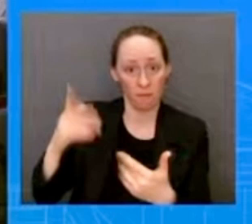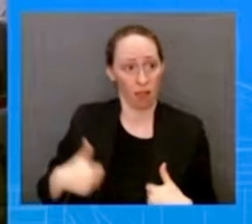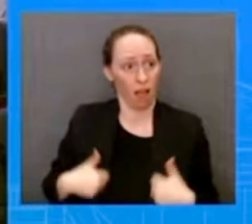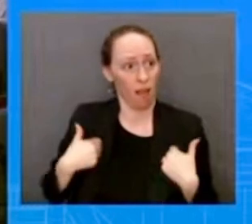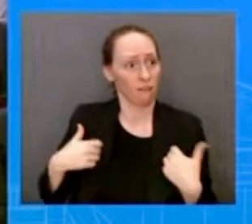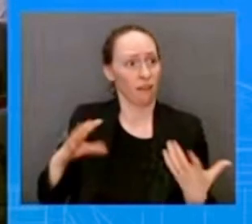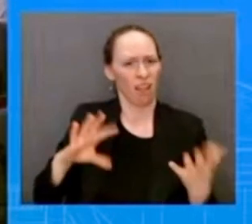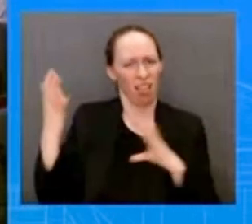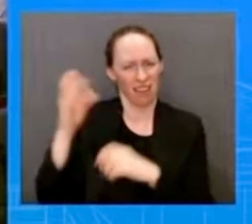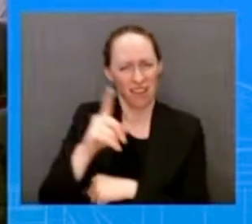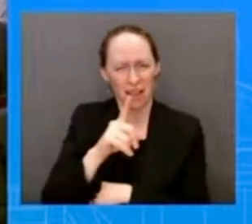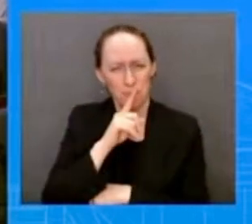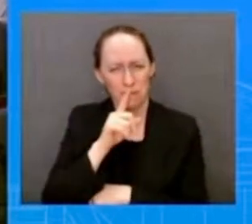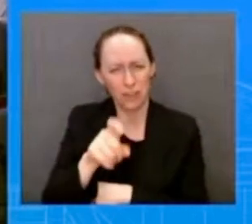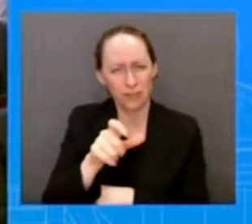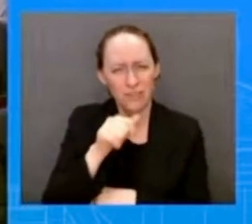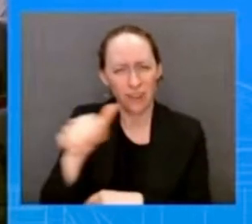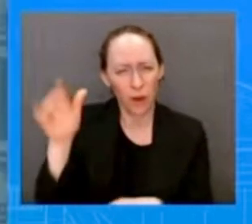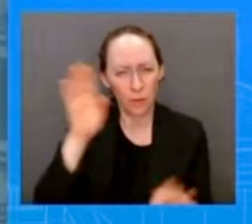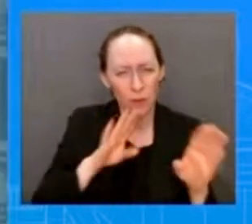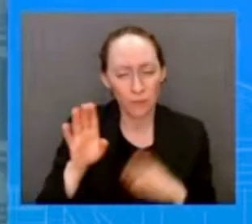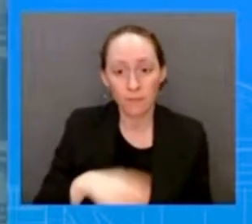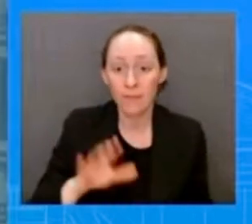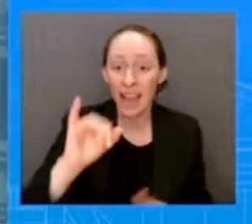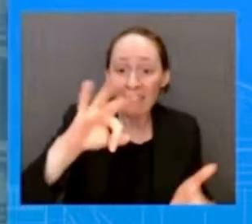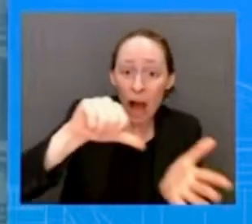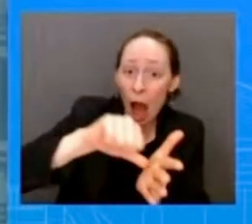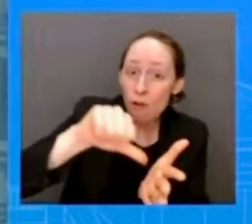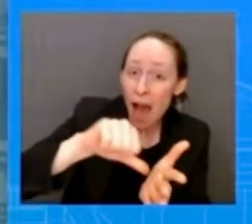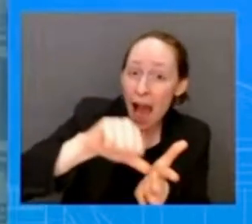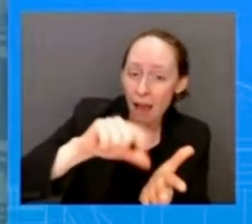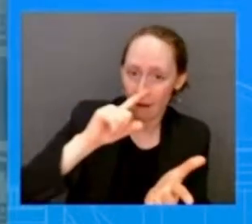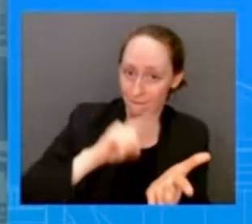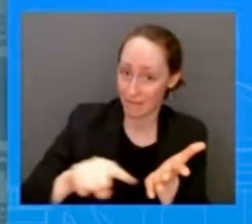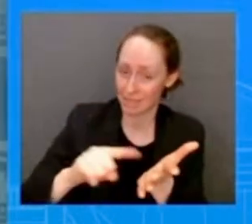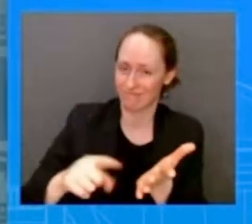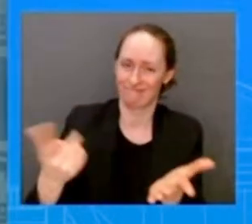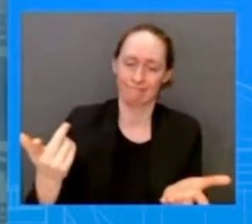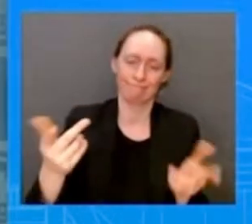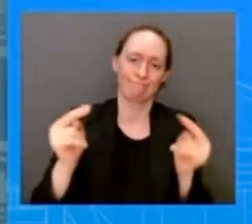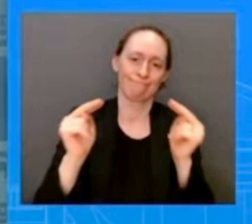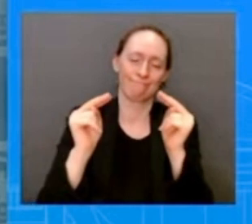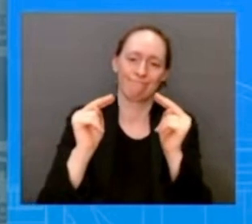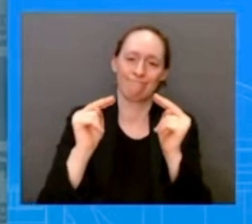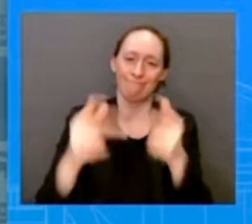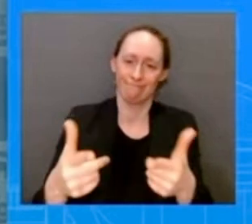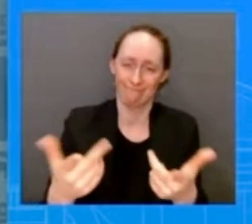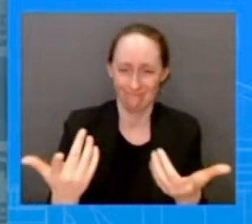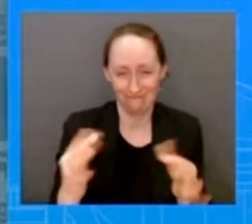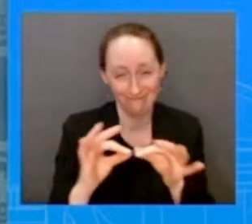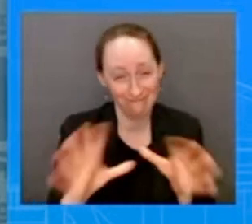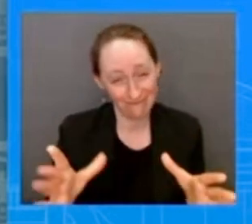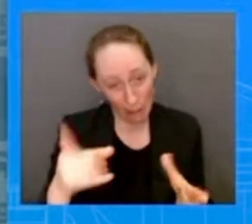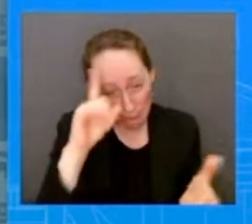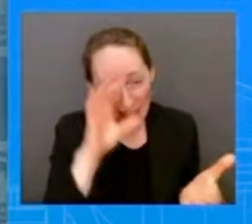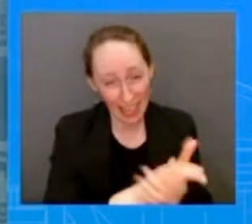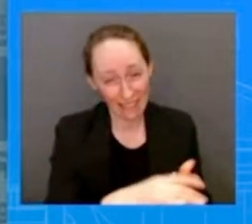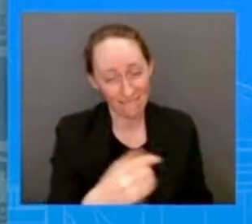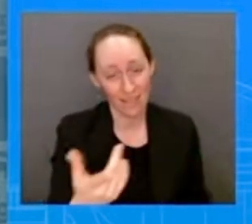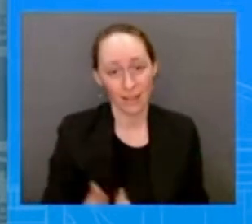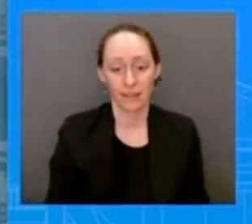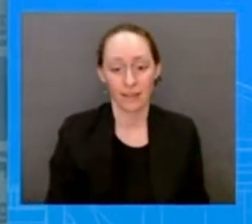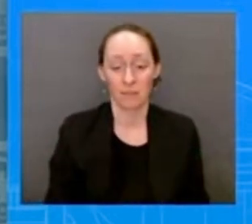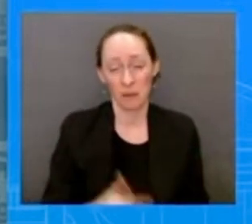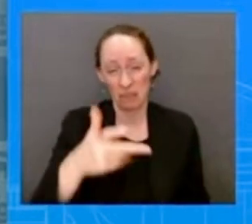would you try and conduct let's see what the results are here first before we make some kind of snap judgment. We don't really know what's going